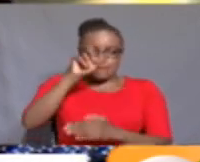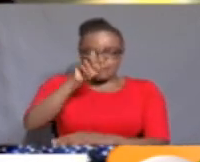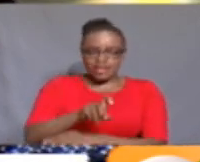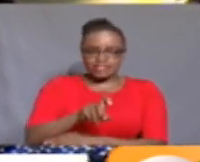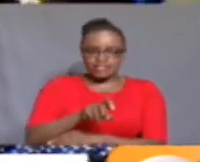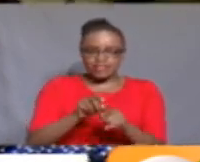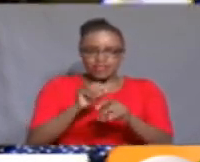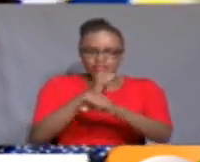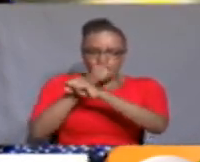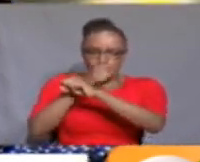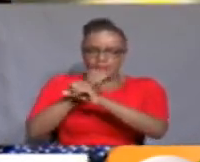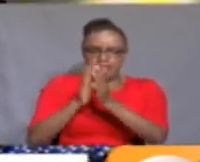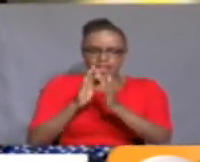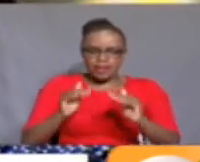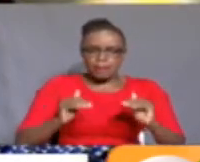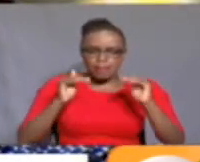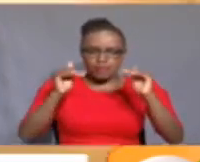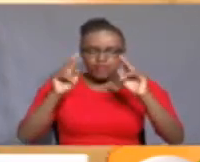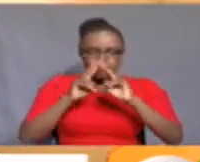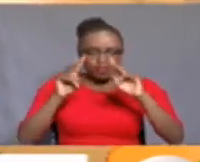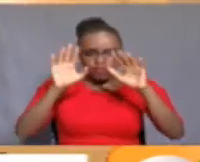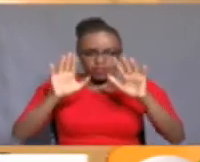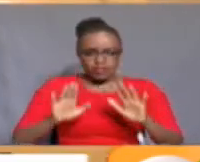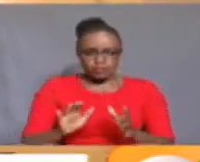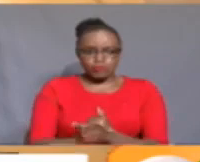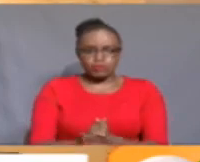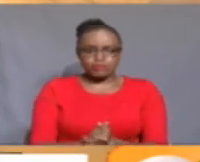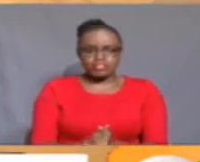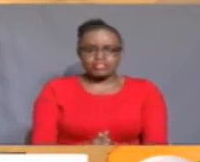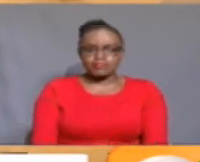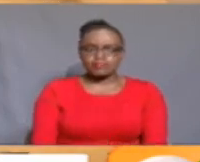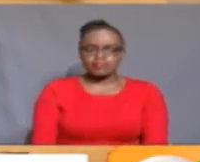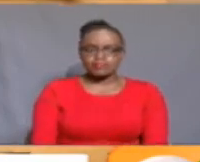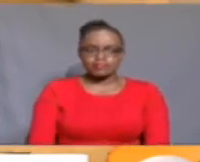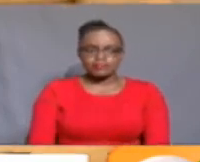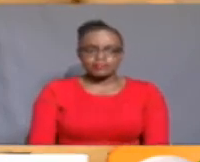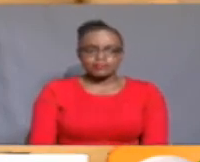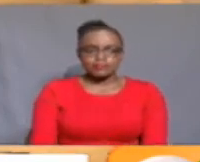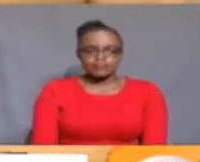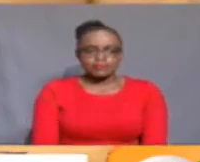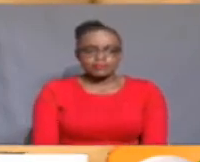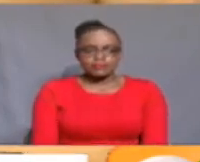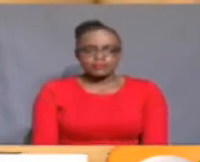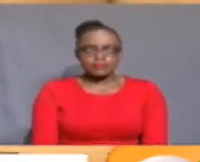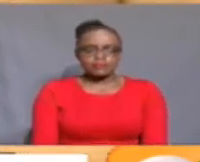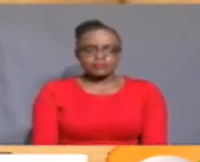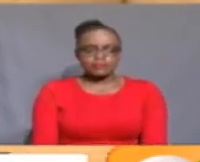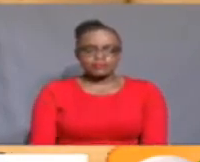prevention na promotion ni ya muhimu sana. Saida Swaleh, Citizen TV.